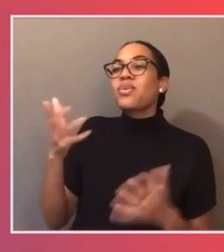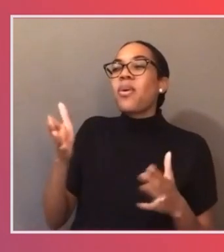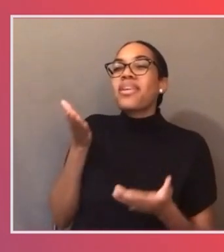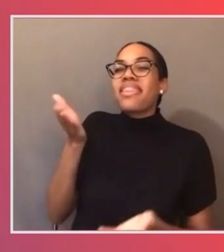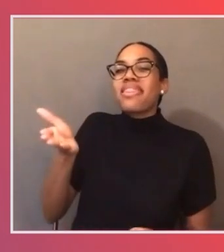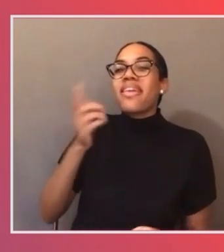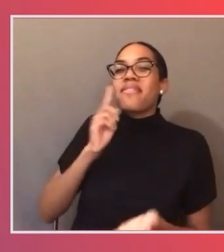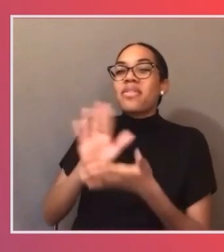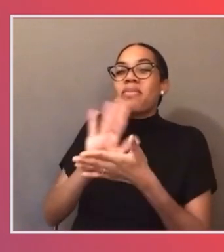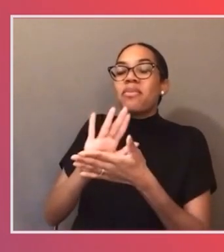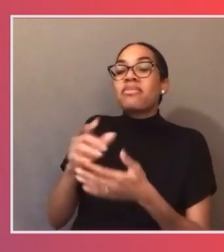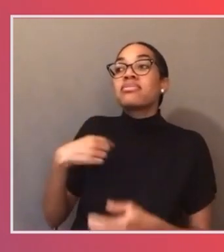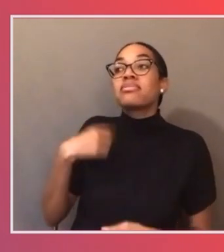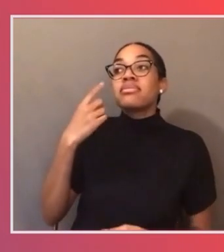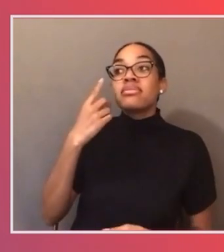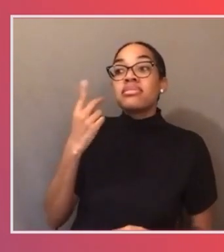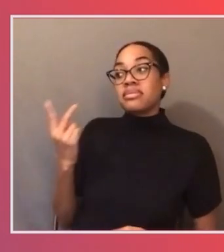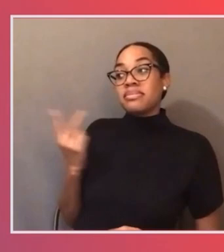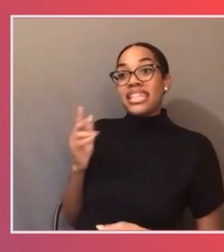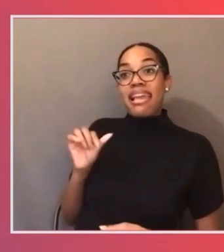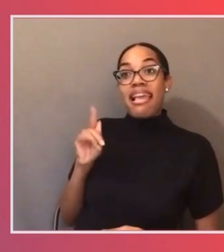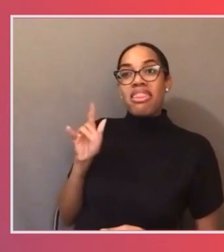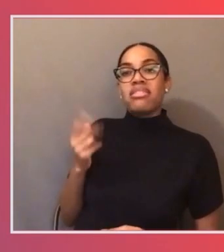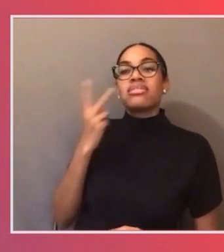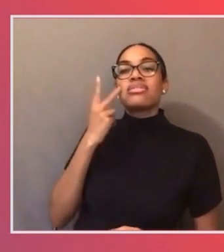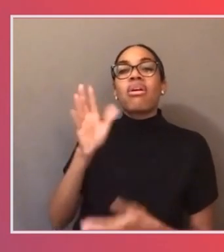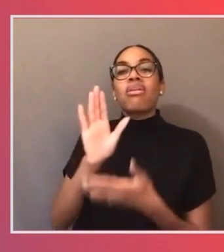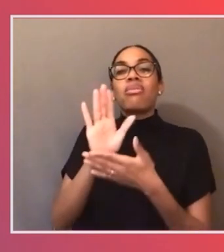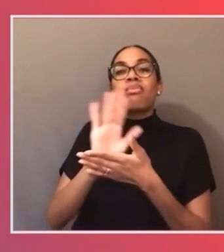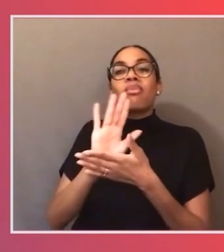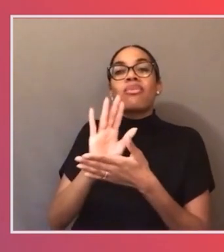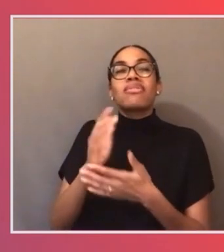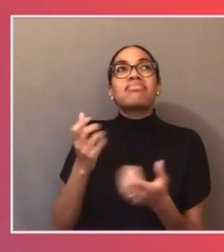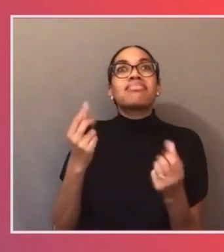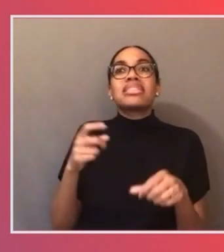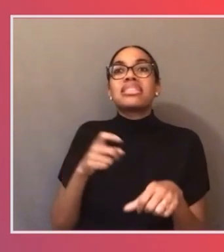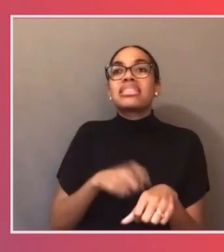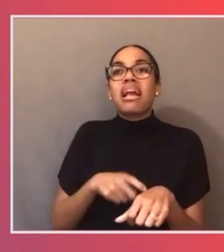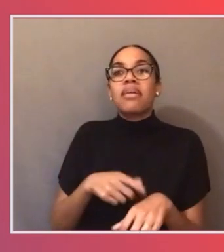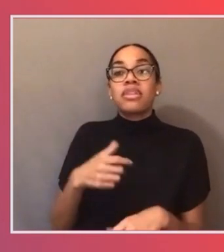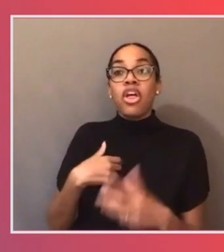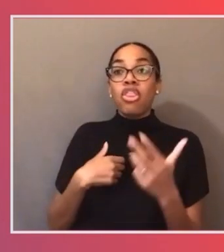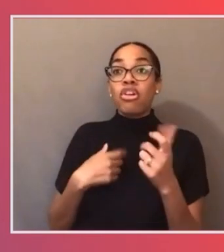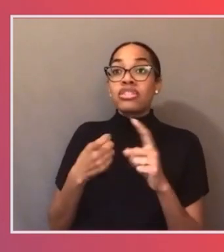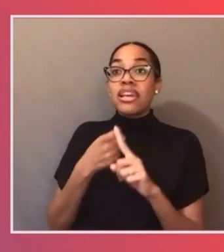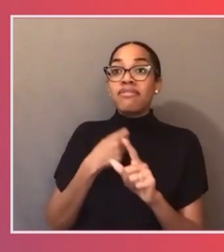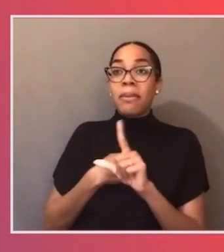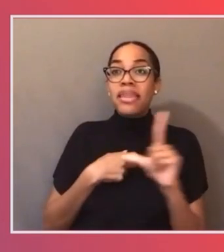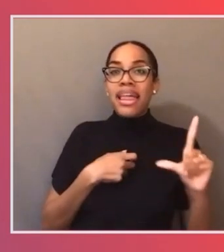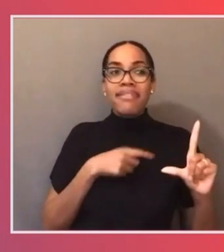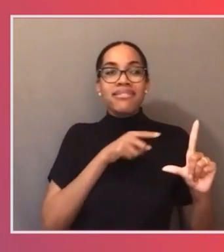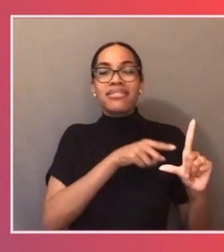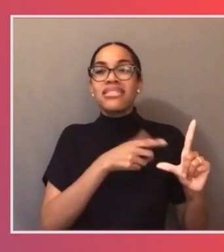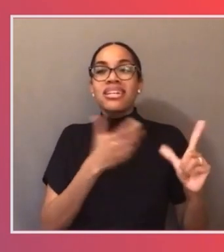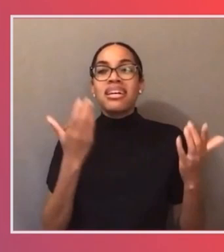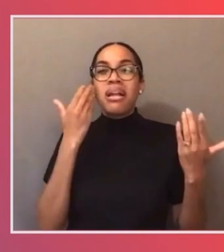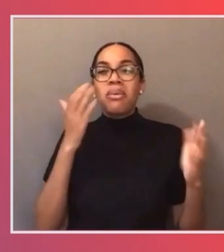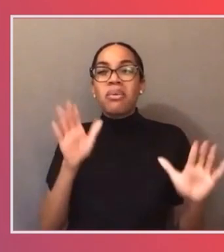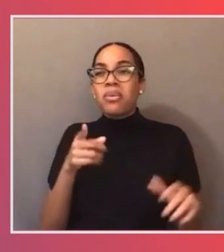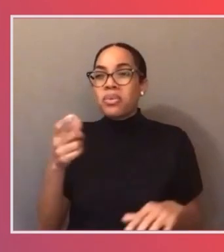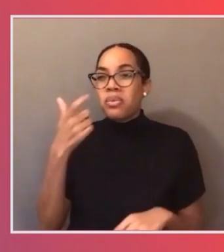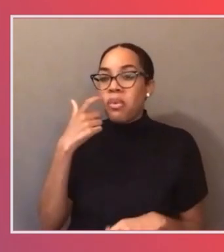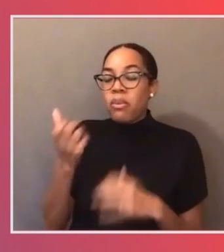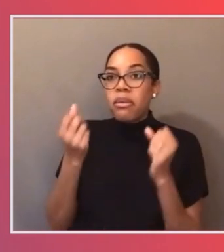and I cannot tell you it was 13th from left. Well, I do have the time stone. And there were